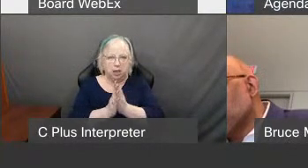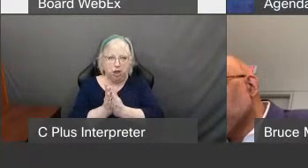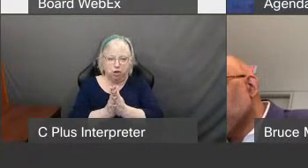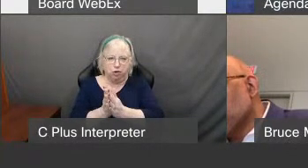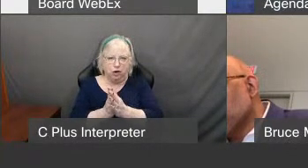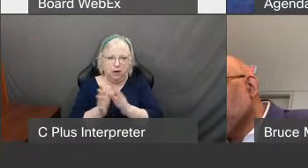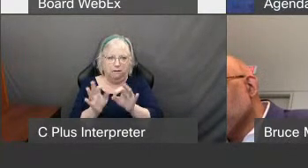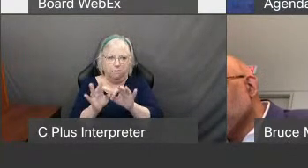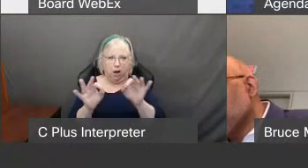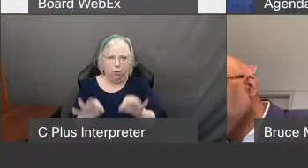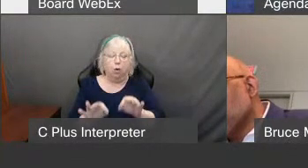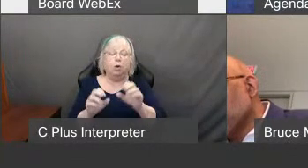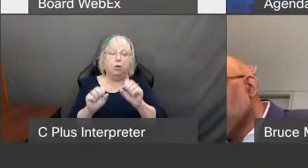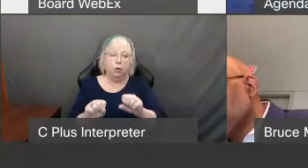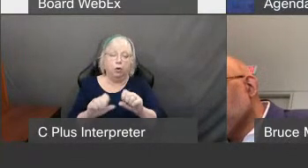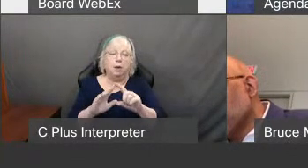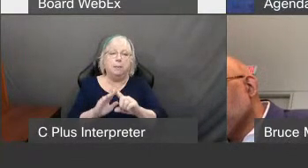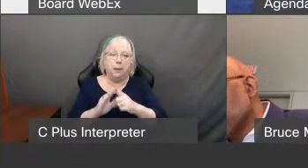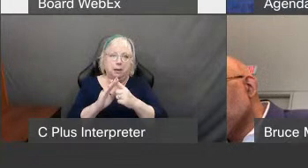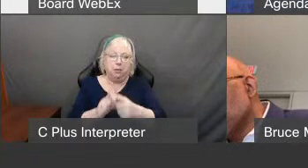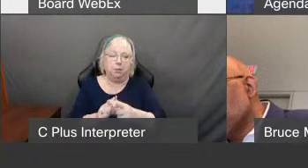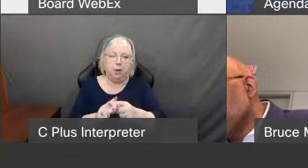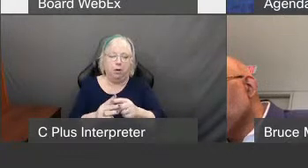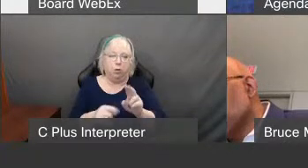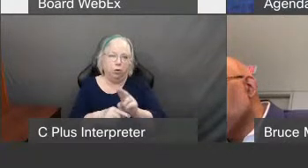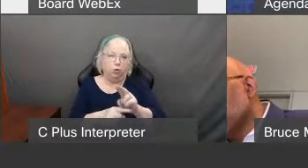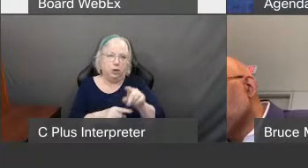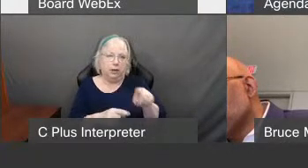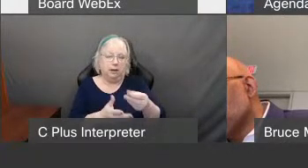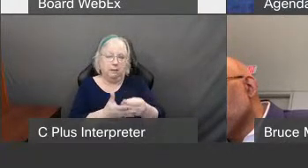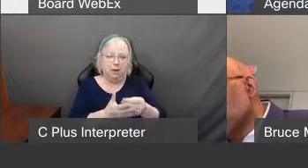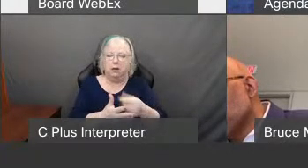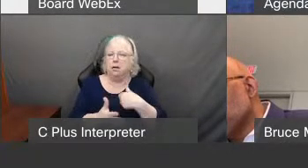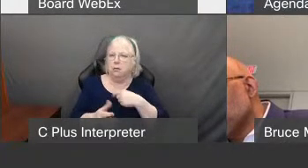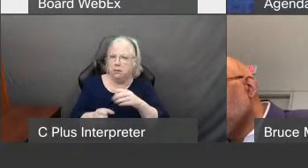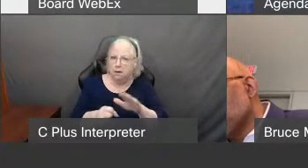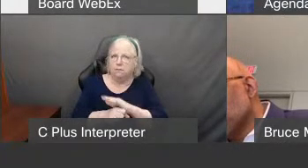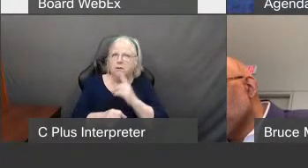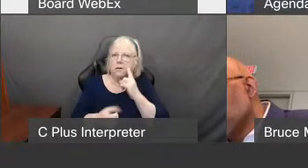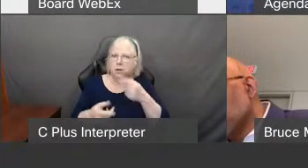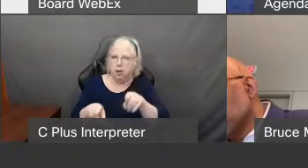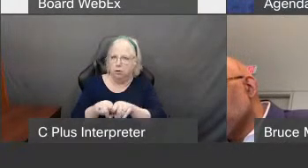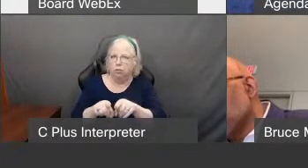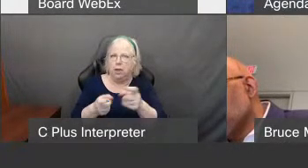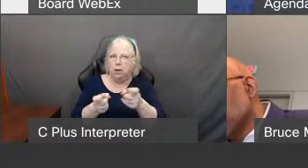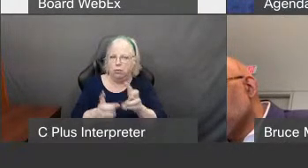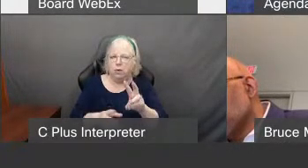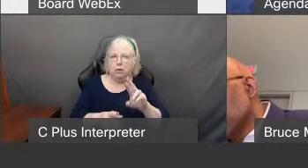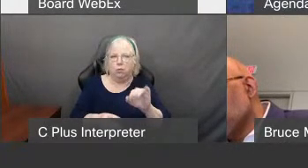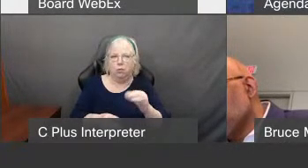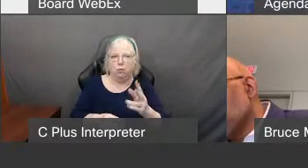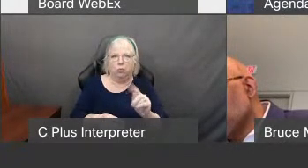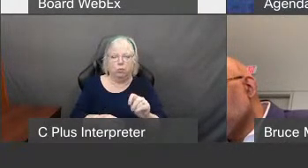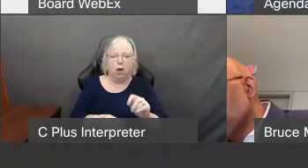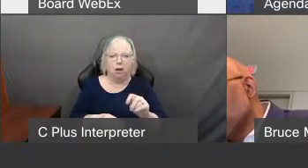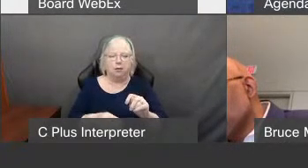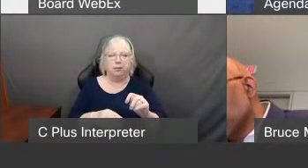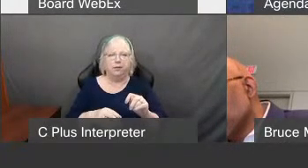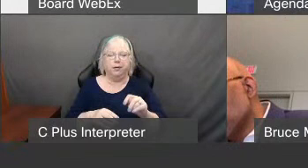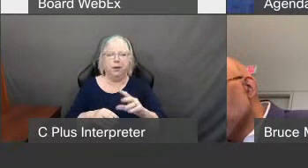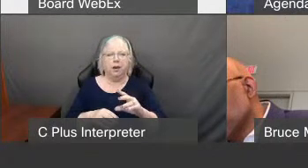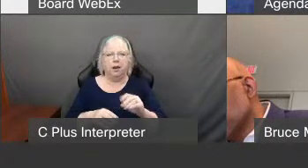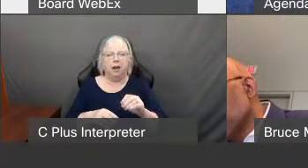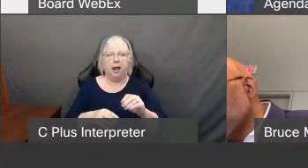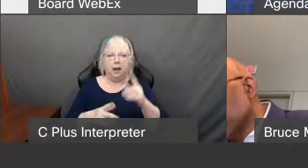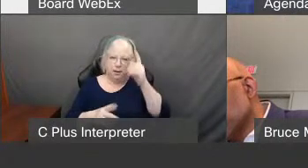could be implemented using these funds. I totally agree, Director Wright. And even a tip